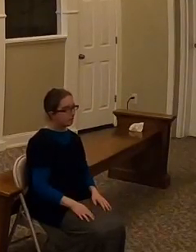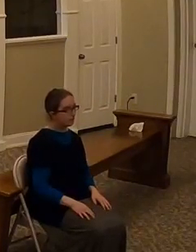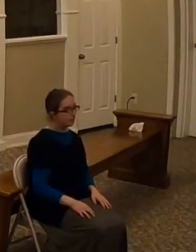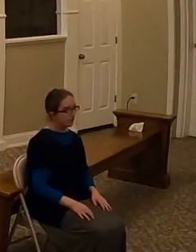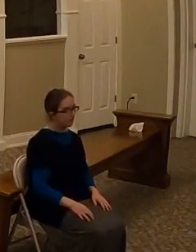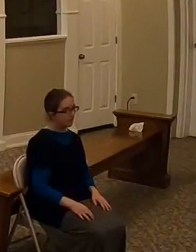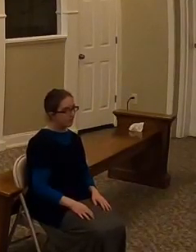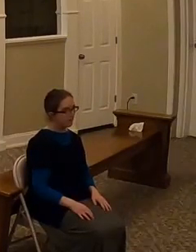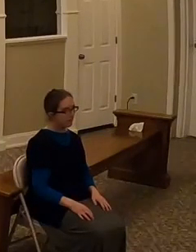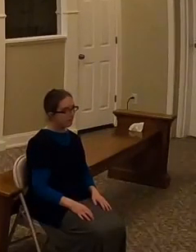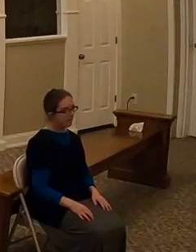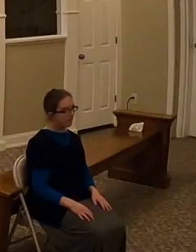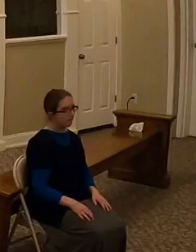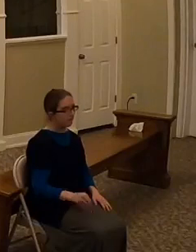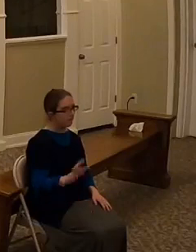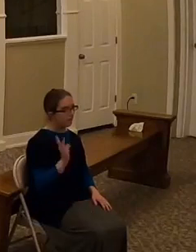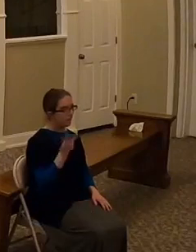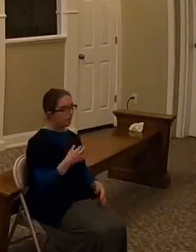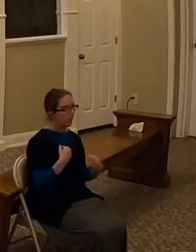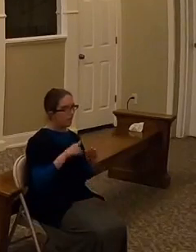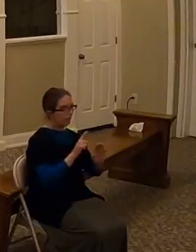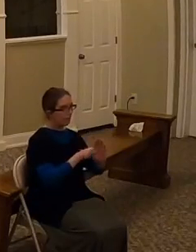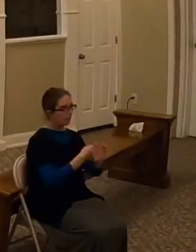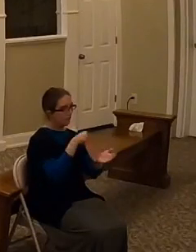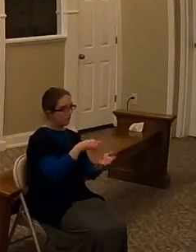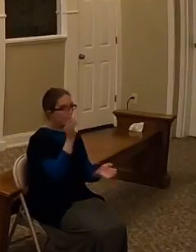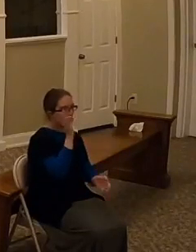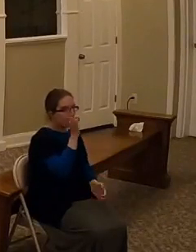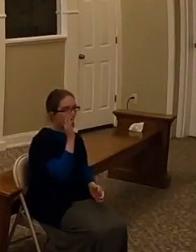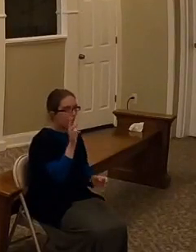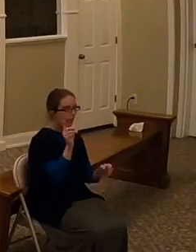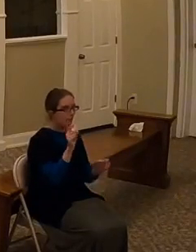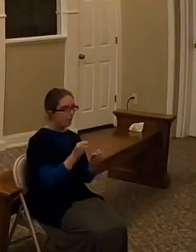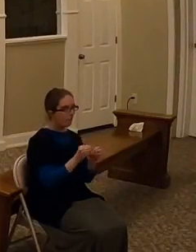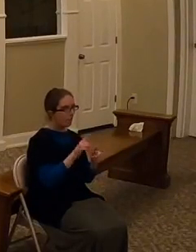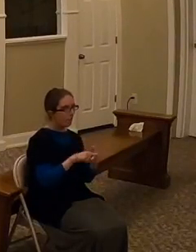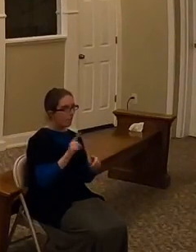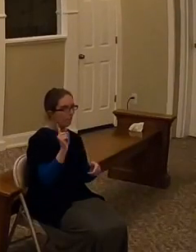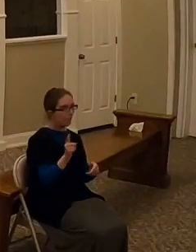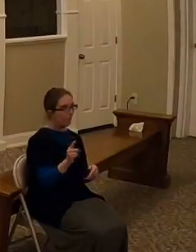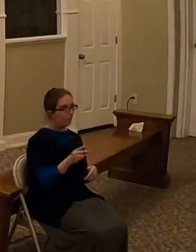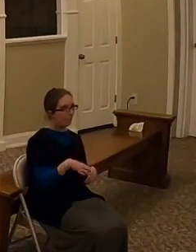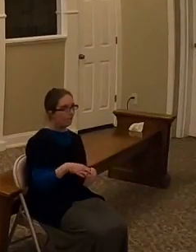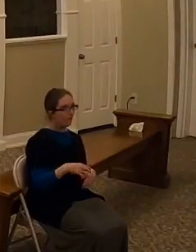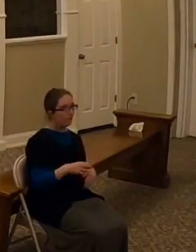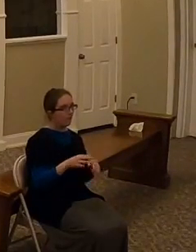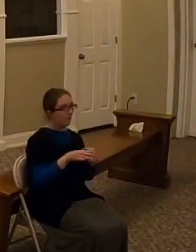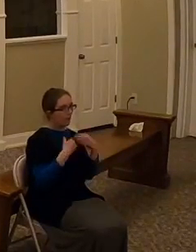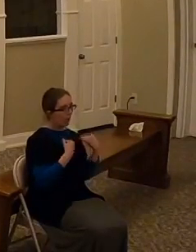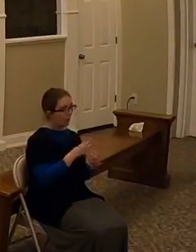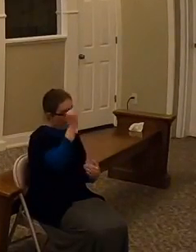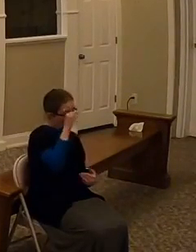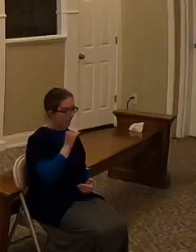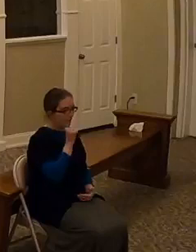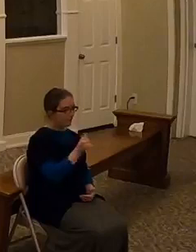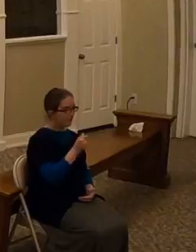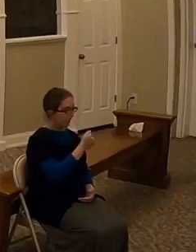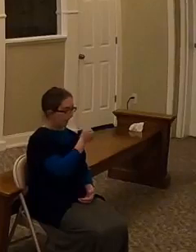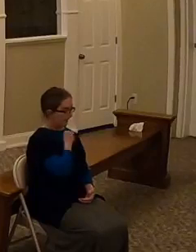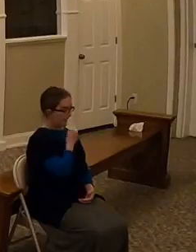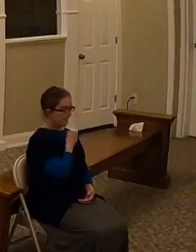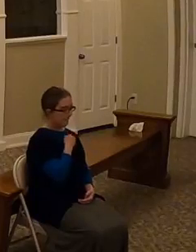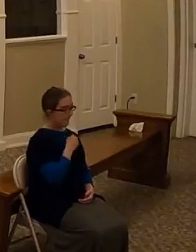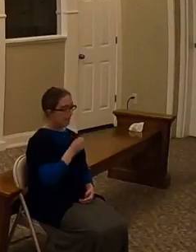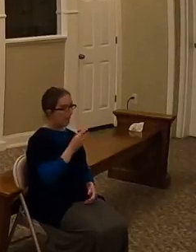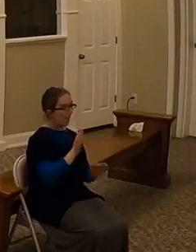Hallelujah. And we have established this fact more than one time, that the heart of man is not this ticker in your chest. When the Bible